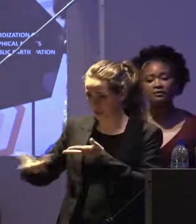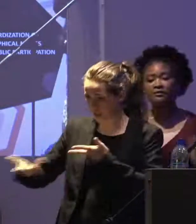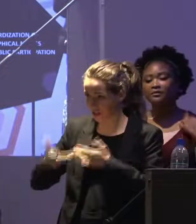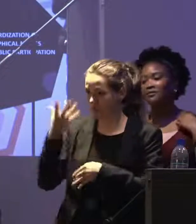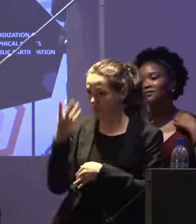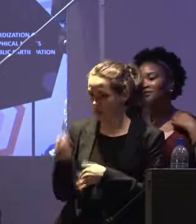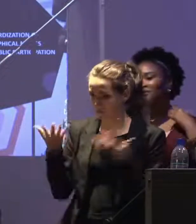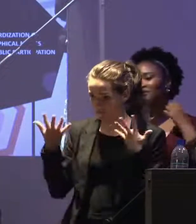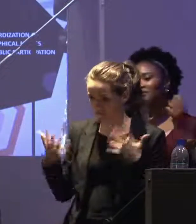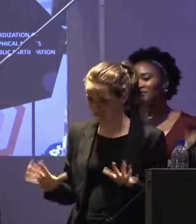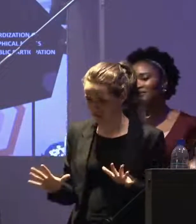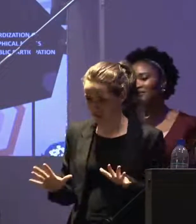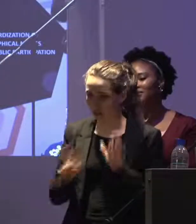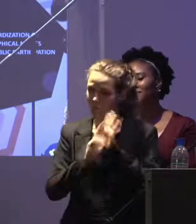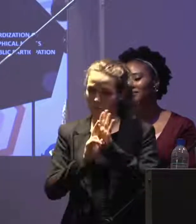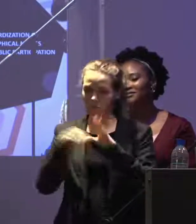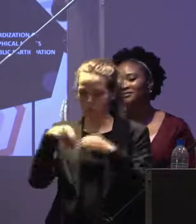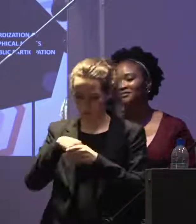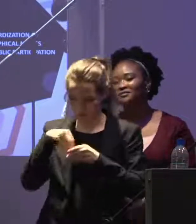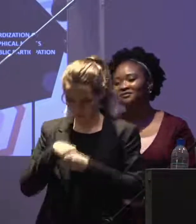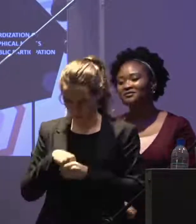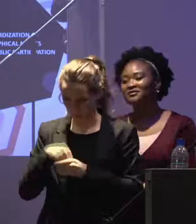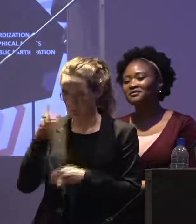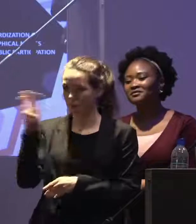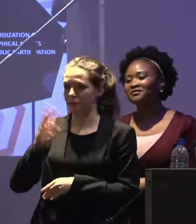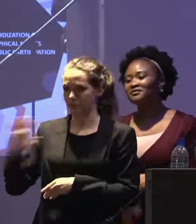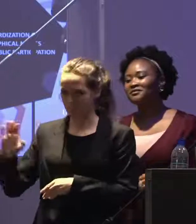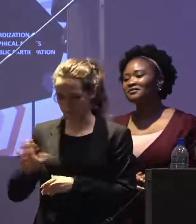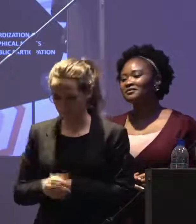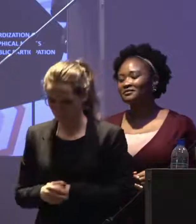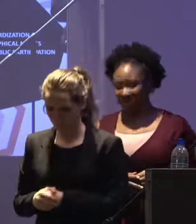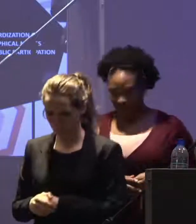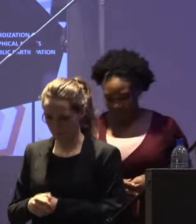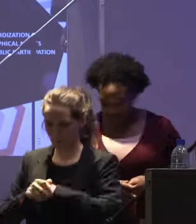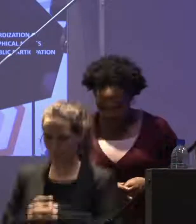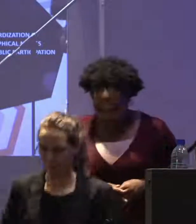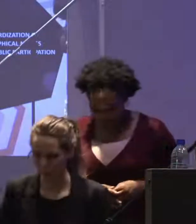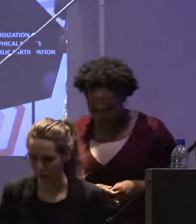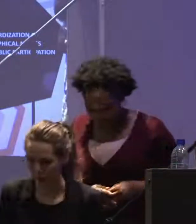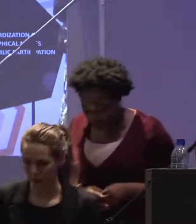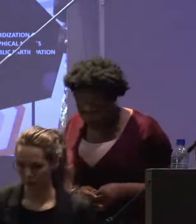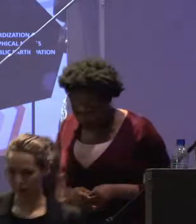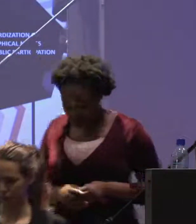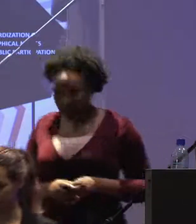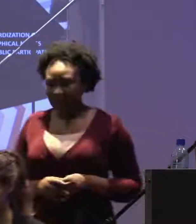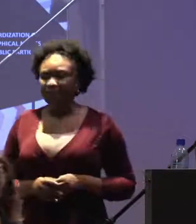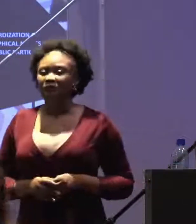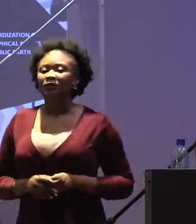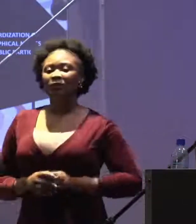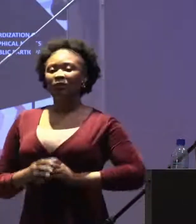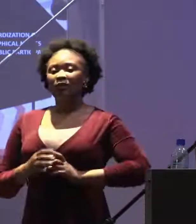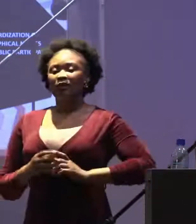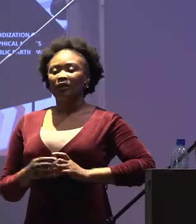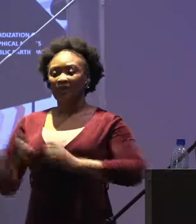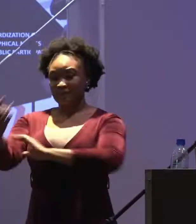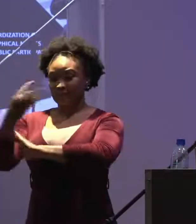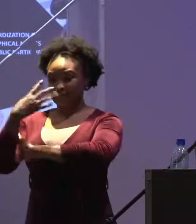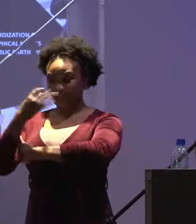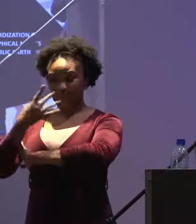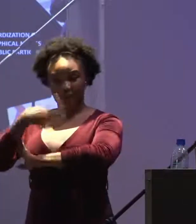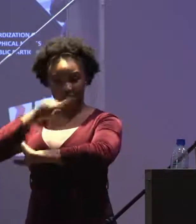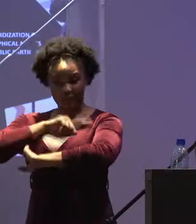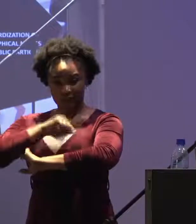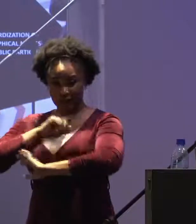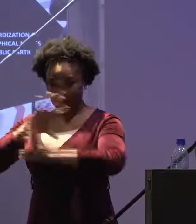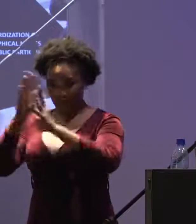and including representation at the Western Cape. And we are taking the pointers and we are